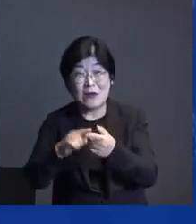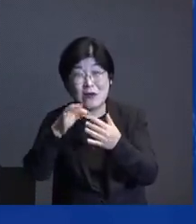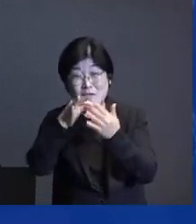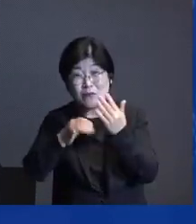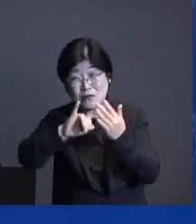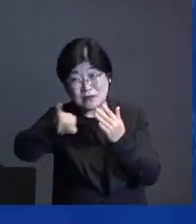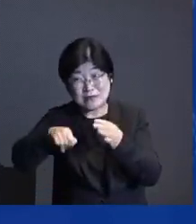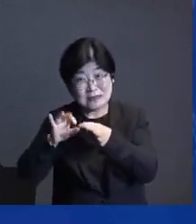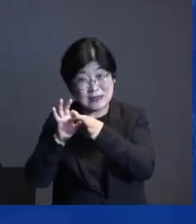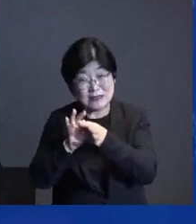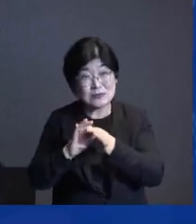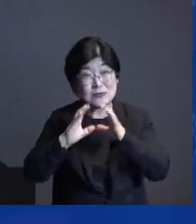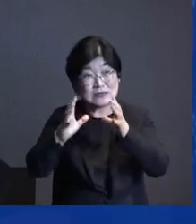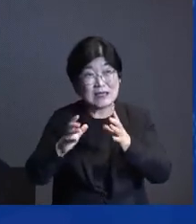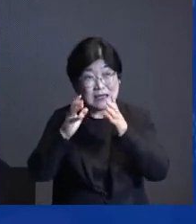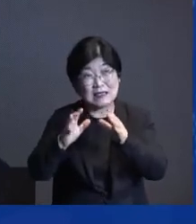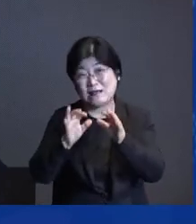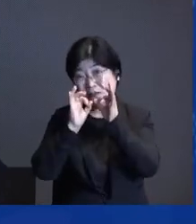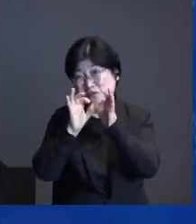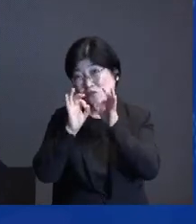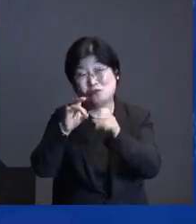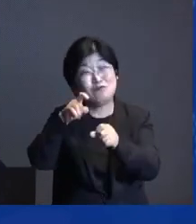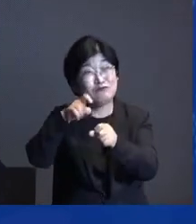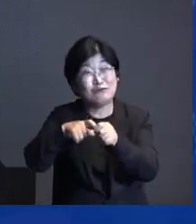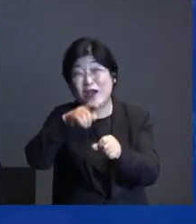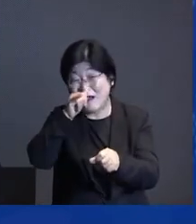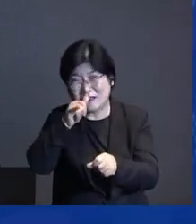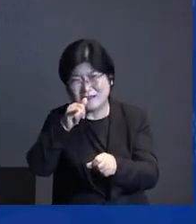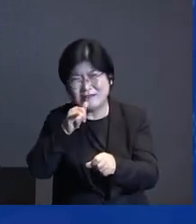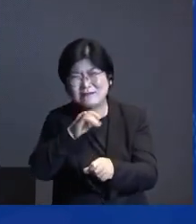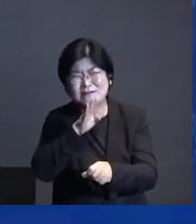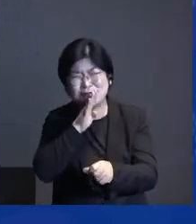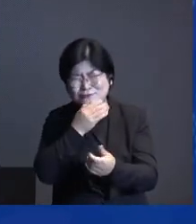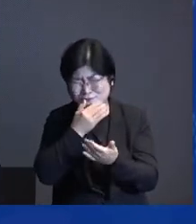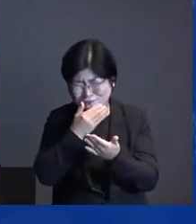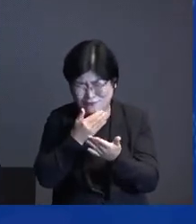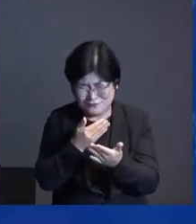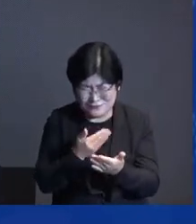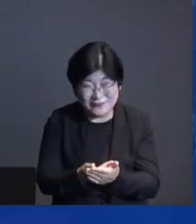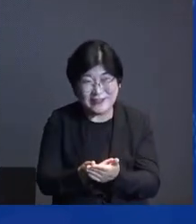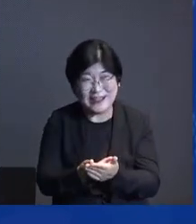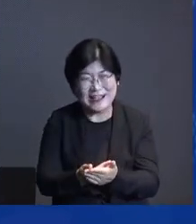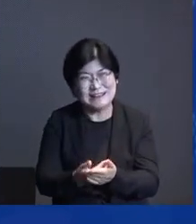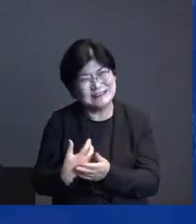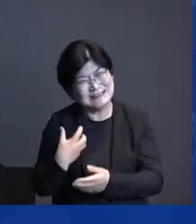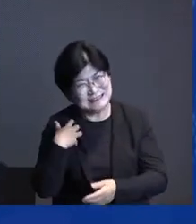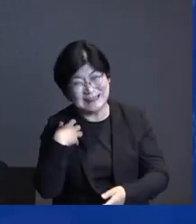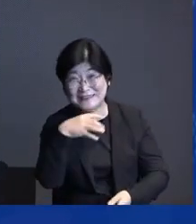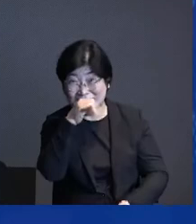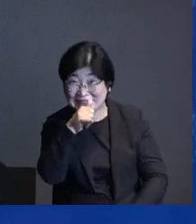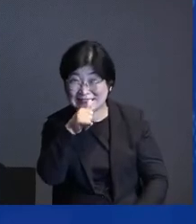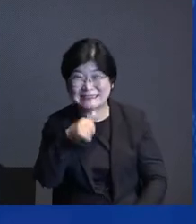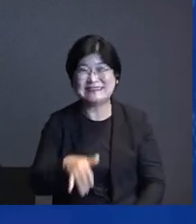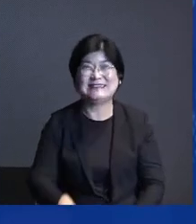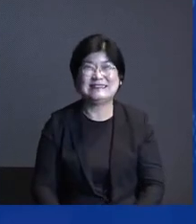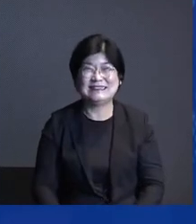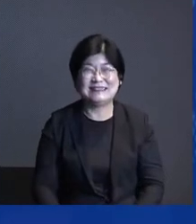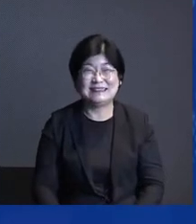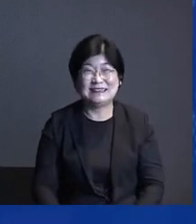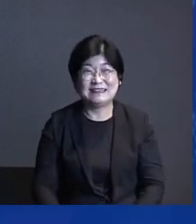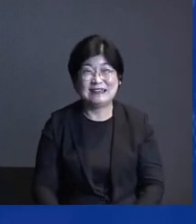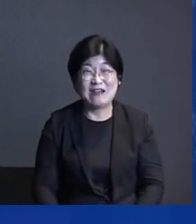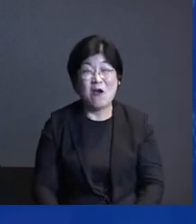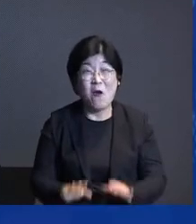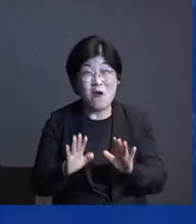I really like to thank the organizer of this civil society talk concert, the